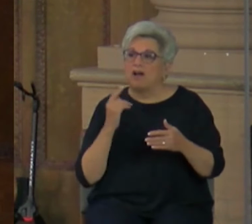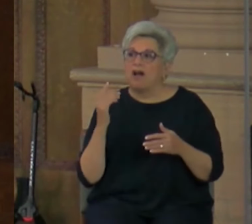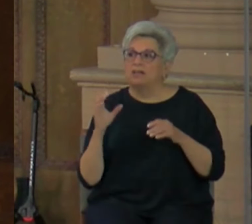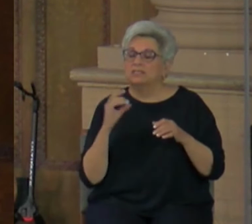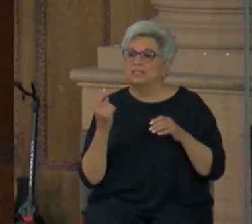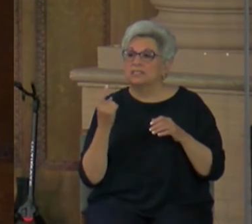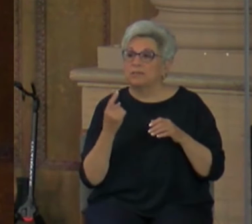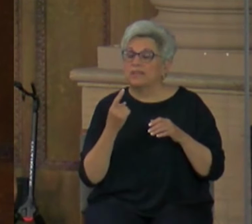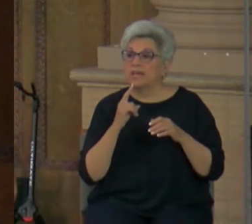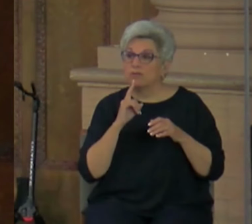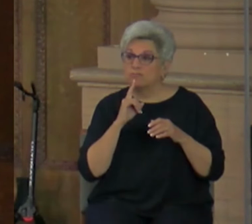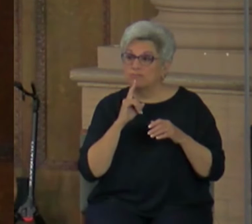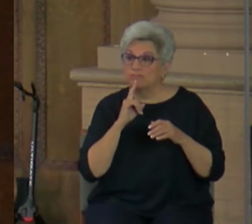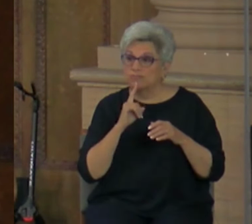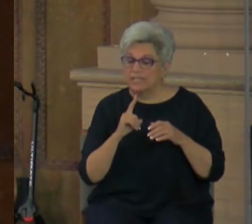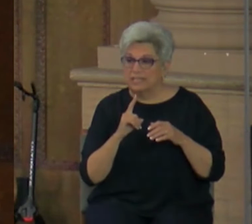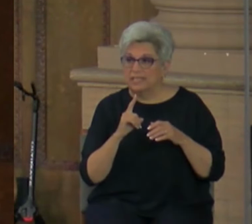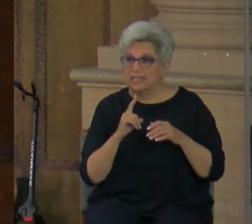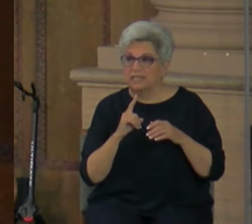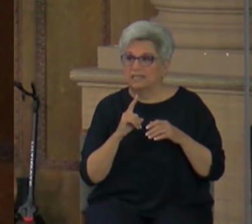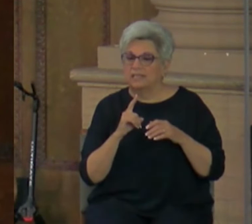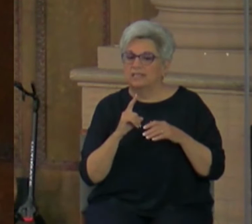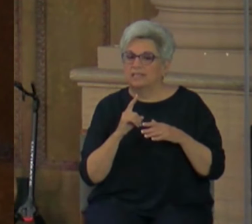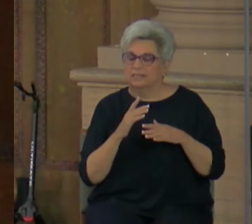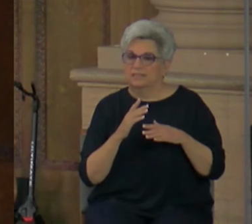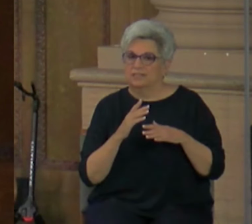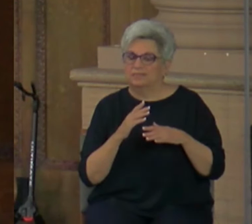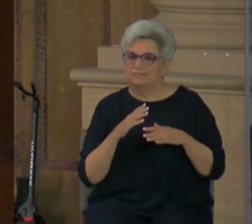of anyone who would accuse him of not caring or not understanding.